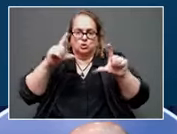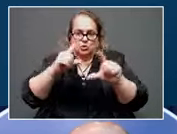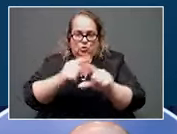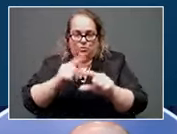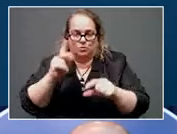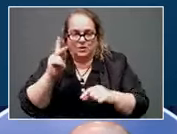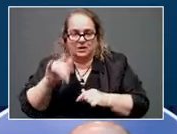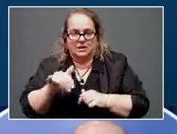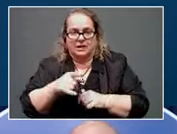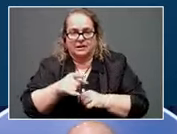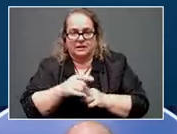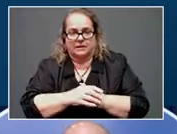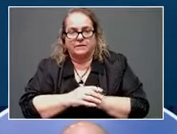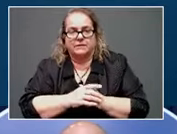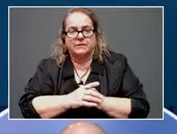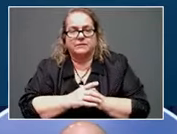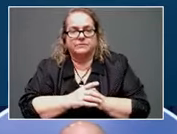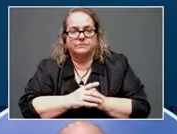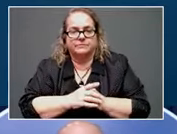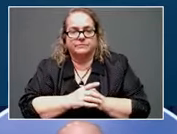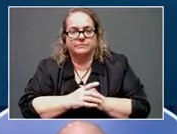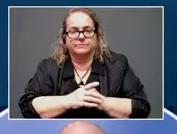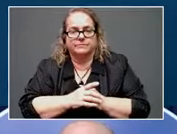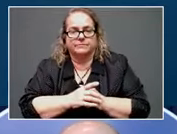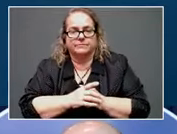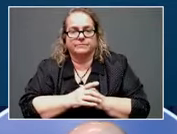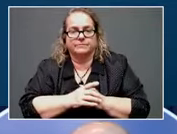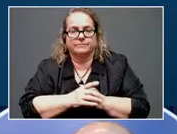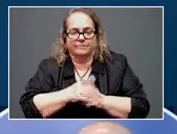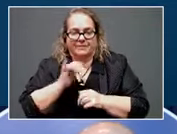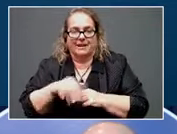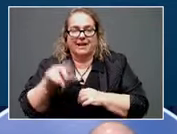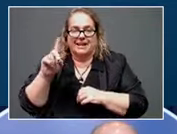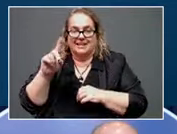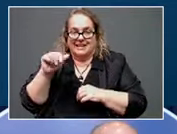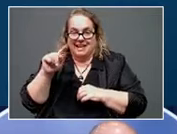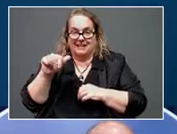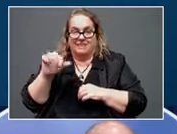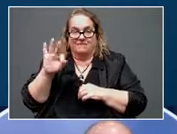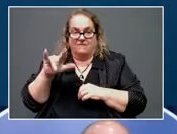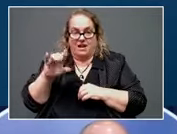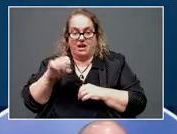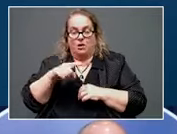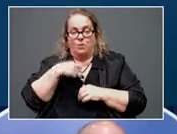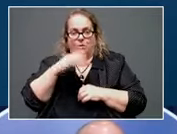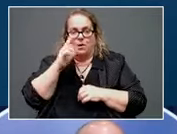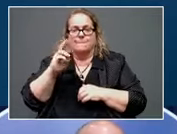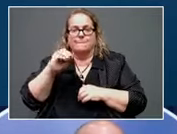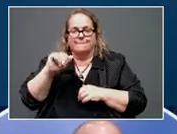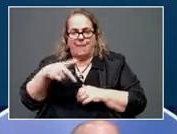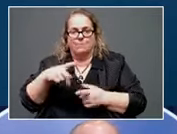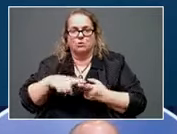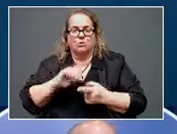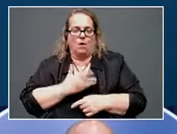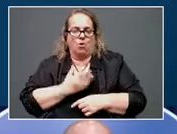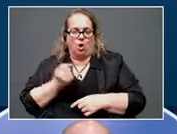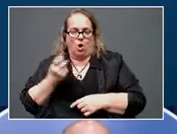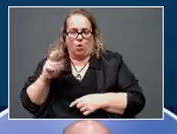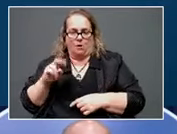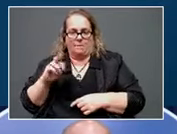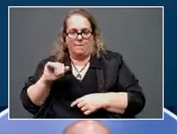James. So they're going to they have the data file available to us, and we're going to map it into our own map, which we will post on